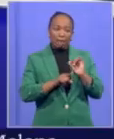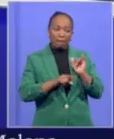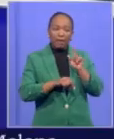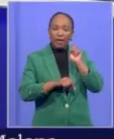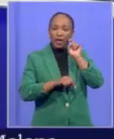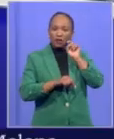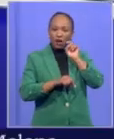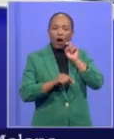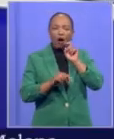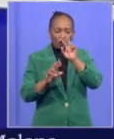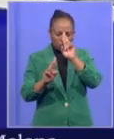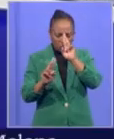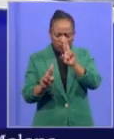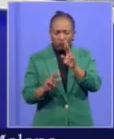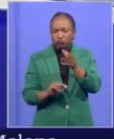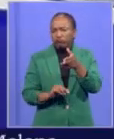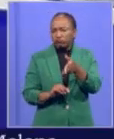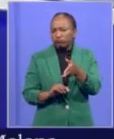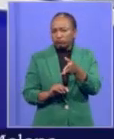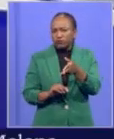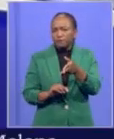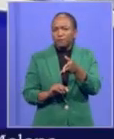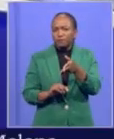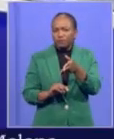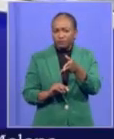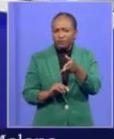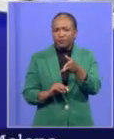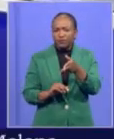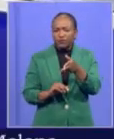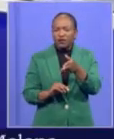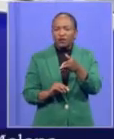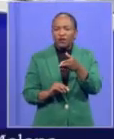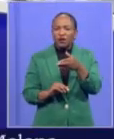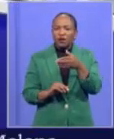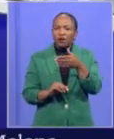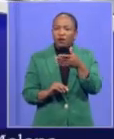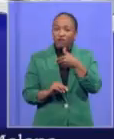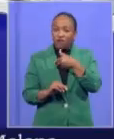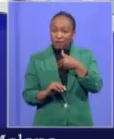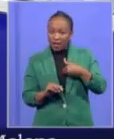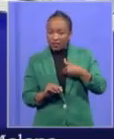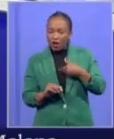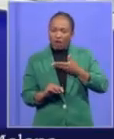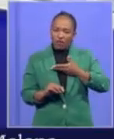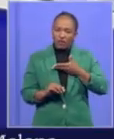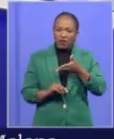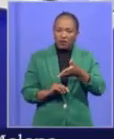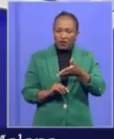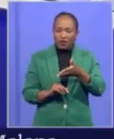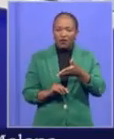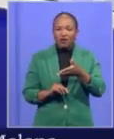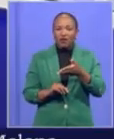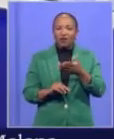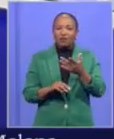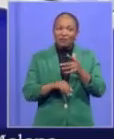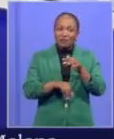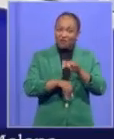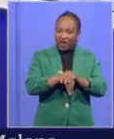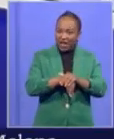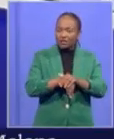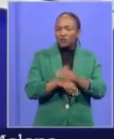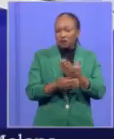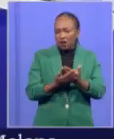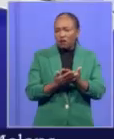e teng ebile gona le motsadi ke nagana gore sentse o itsane go tla le ditsala